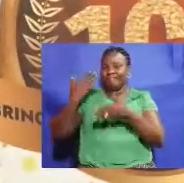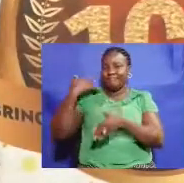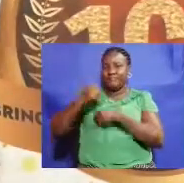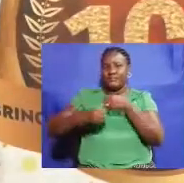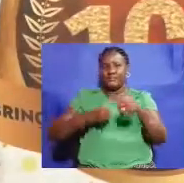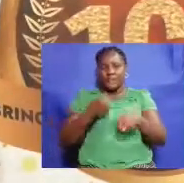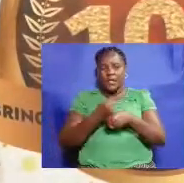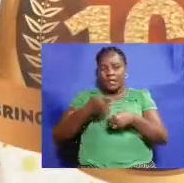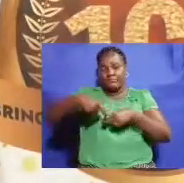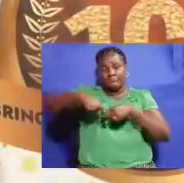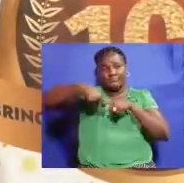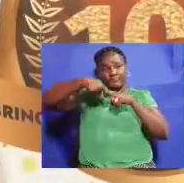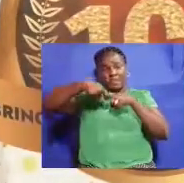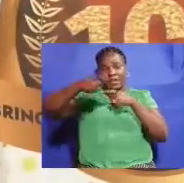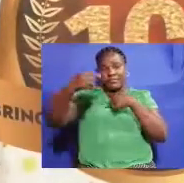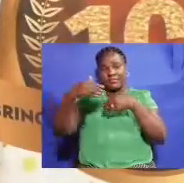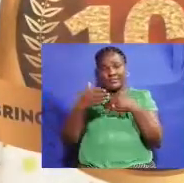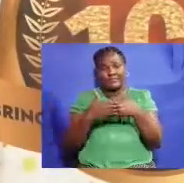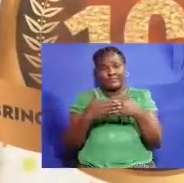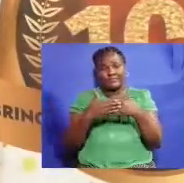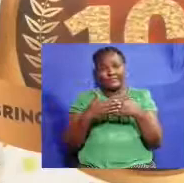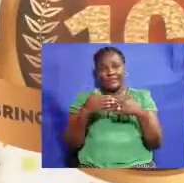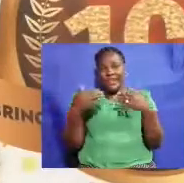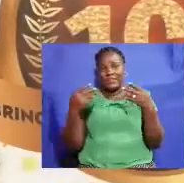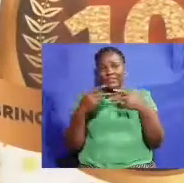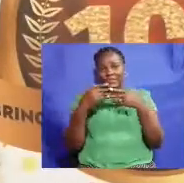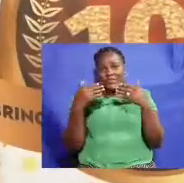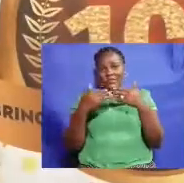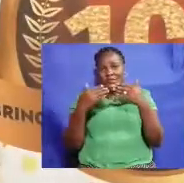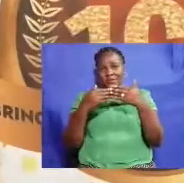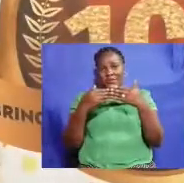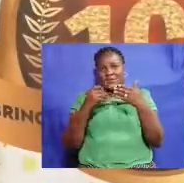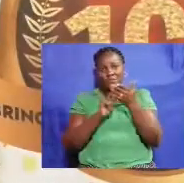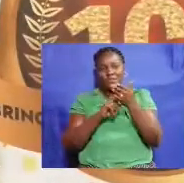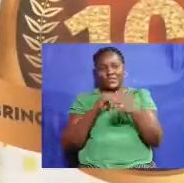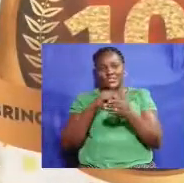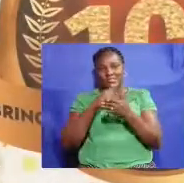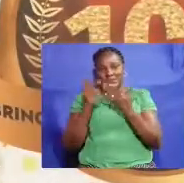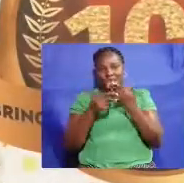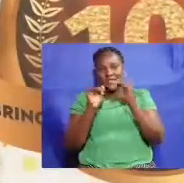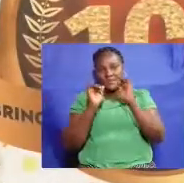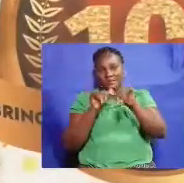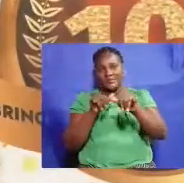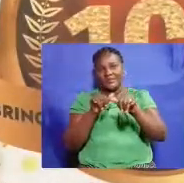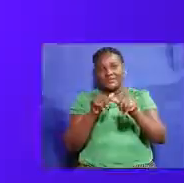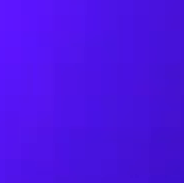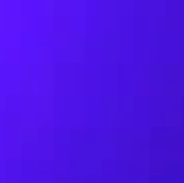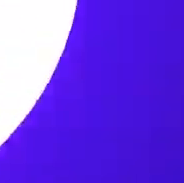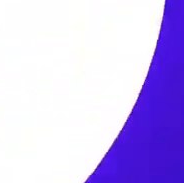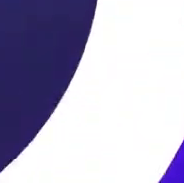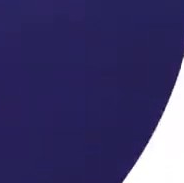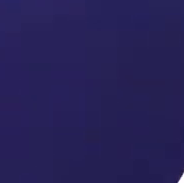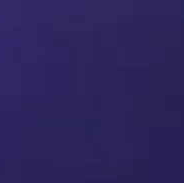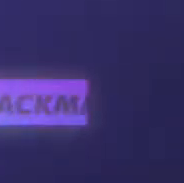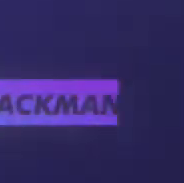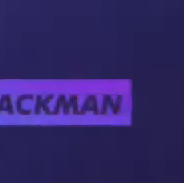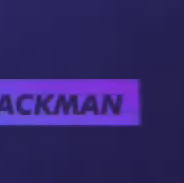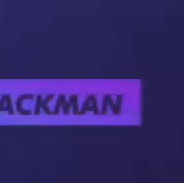last year. I'm going to go for a quick commercial break. When I come back, I'll introduce you to today's episode. Stay tuned.